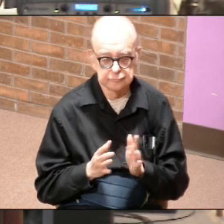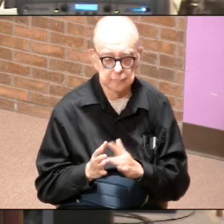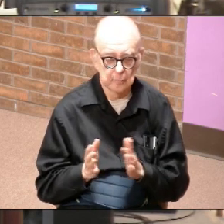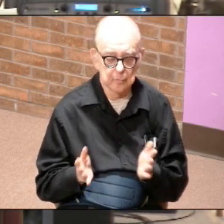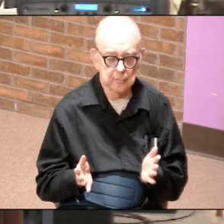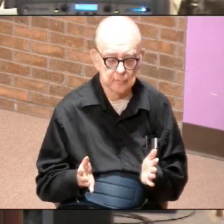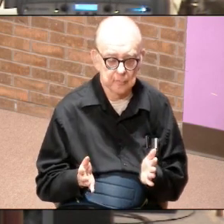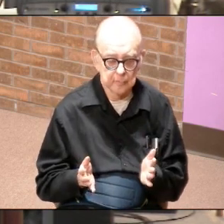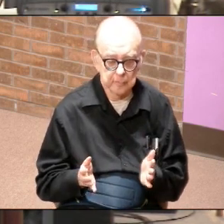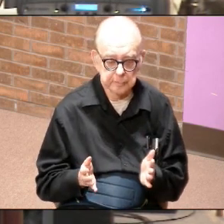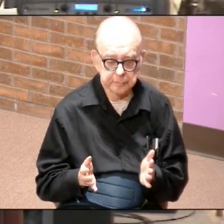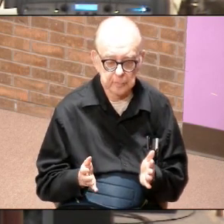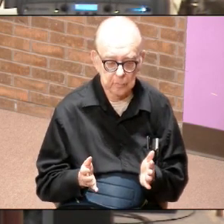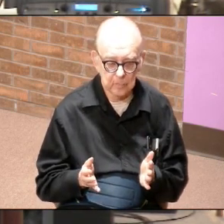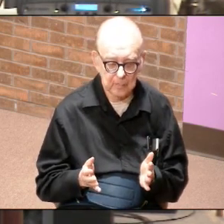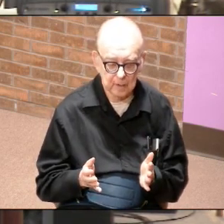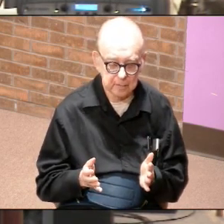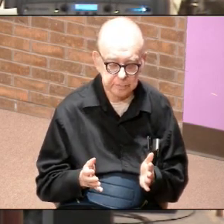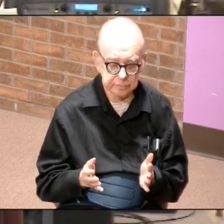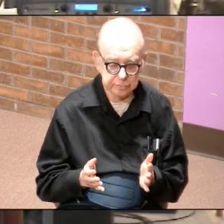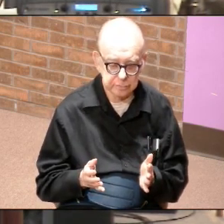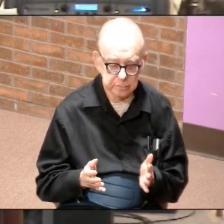Jesus was